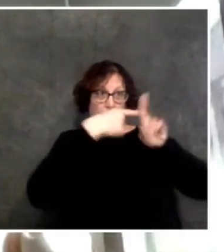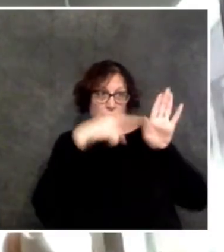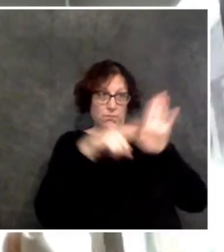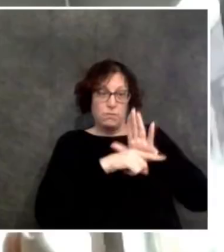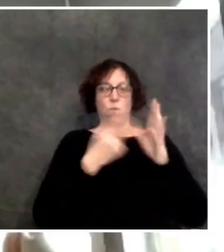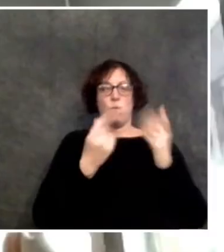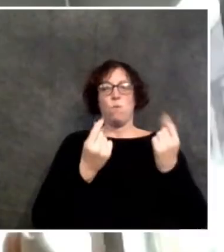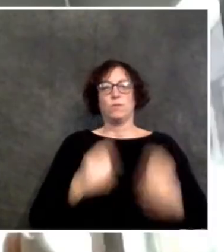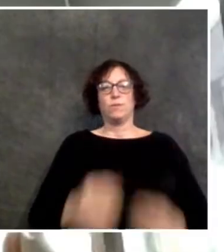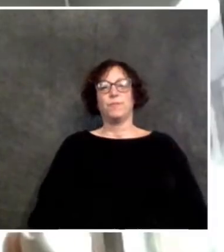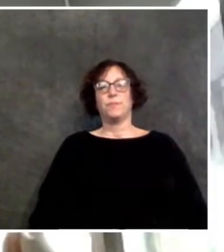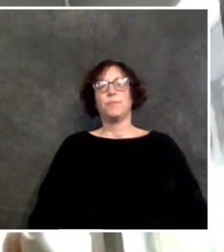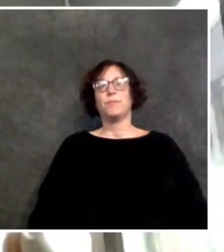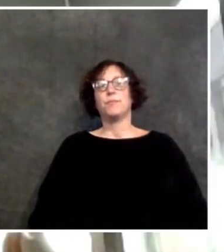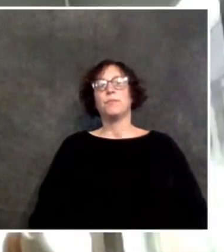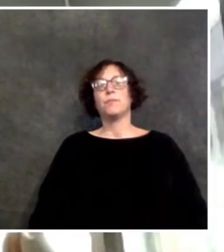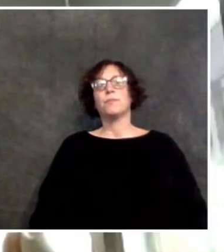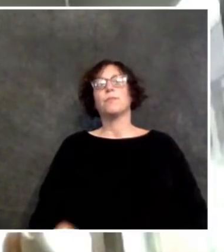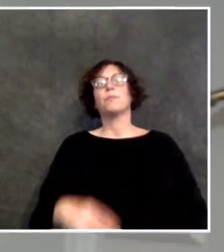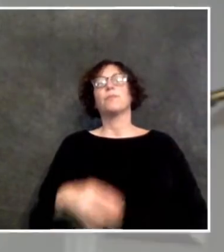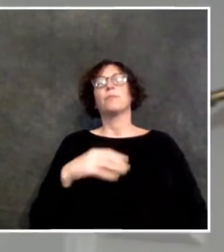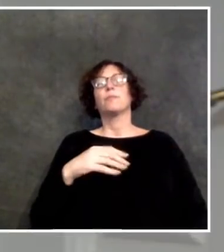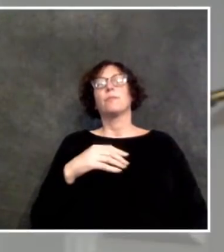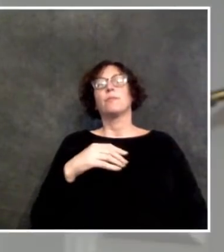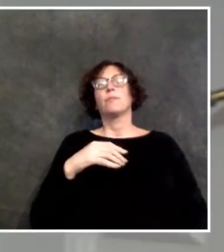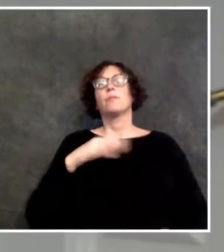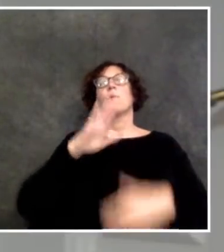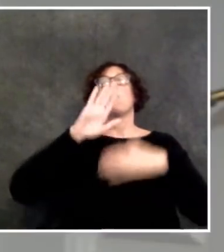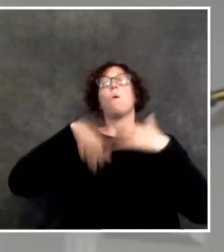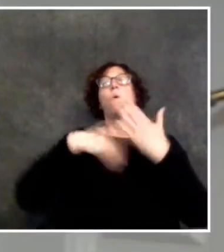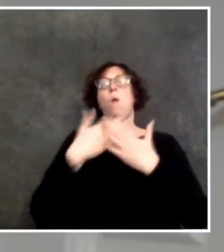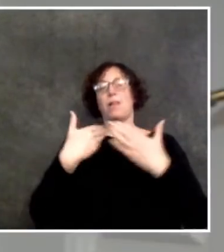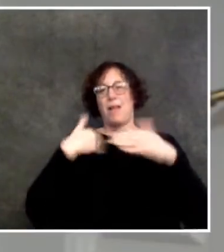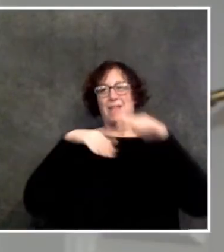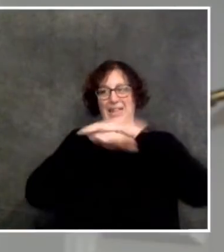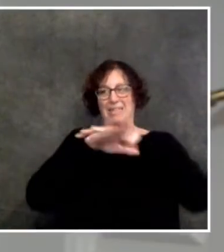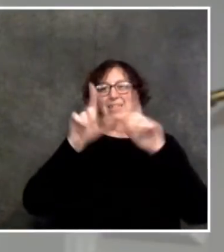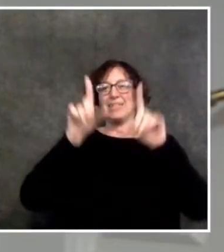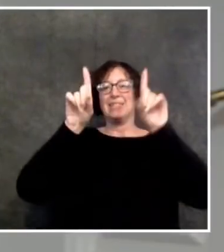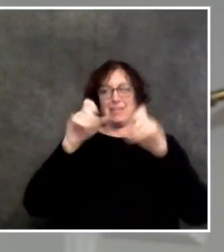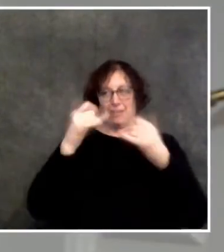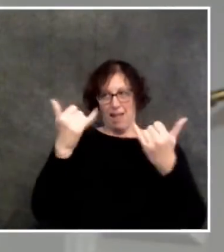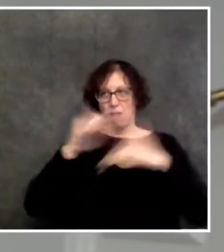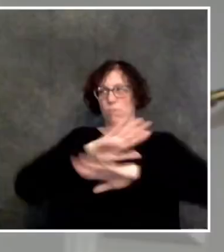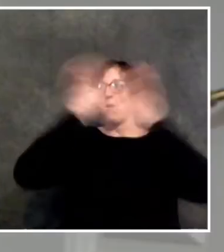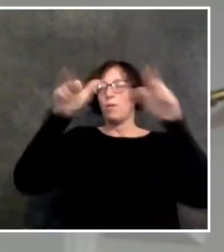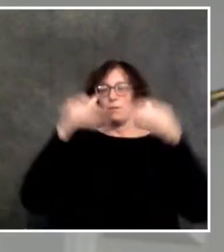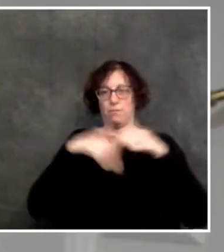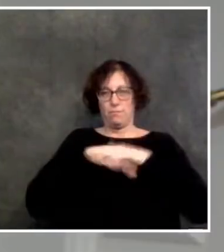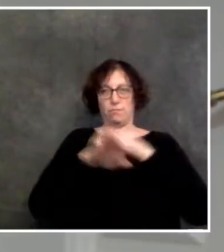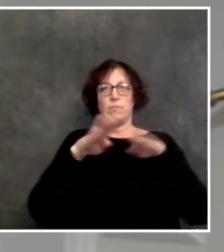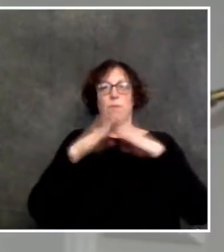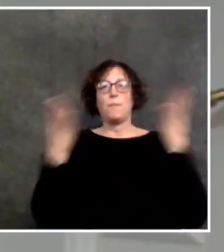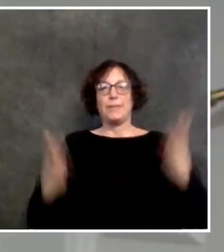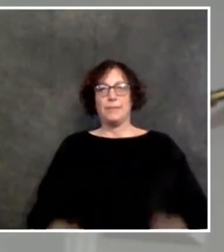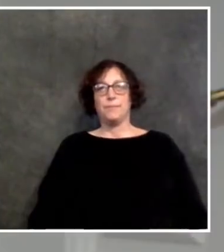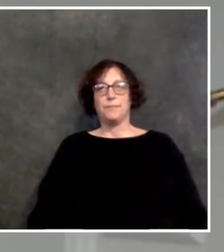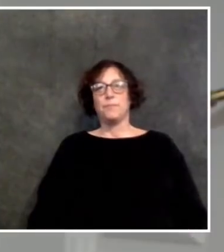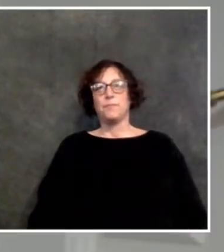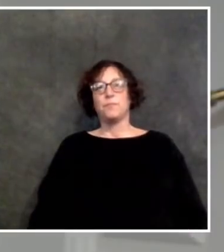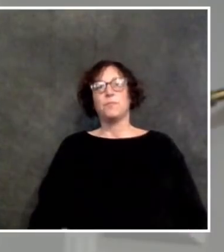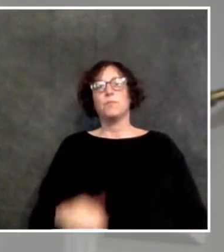Barbeau. So in terms of testing, as we've said many times